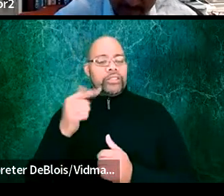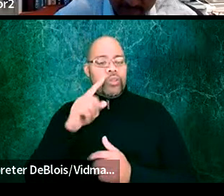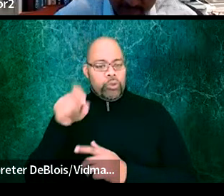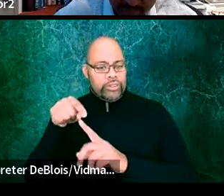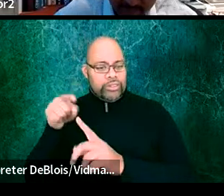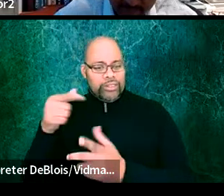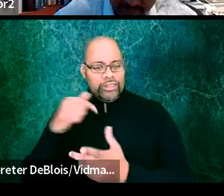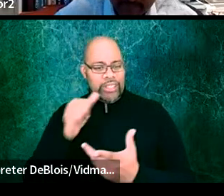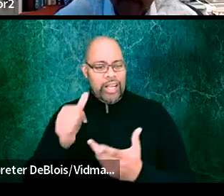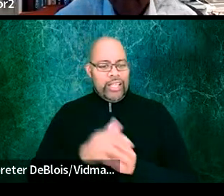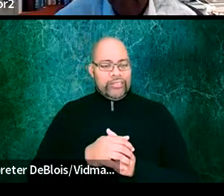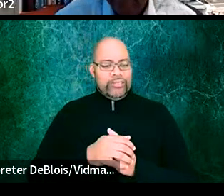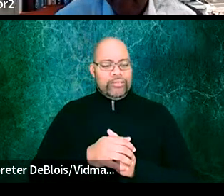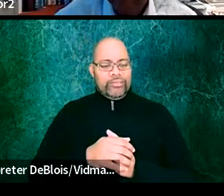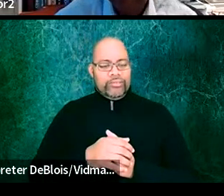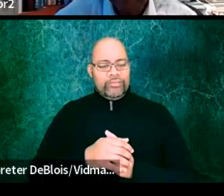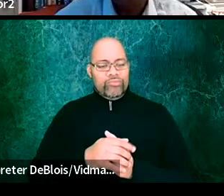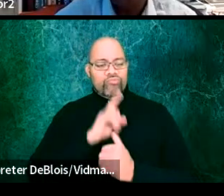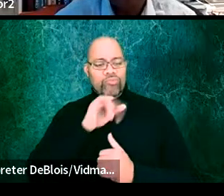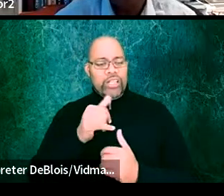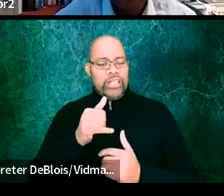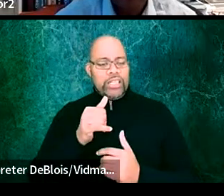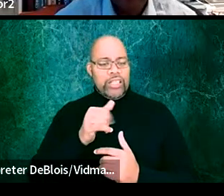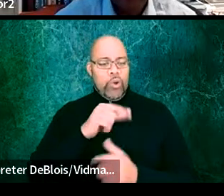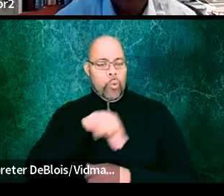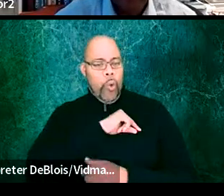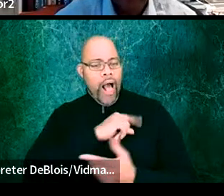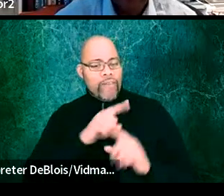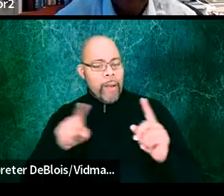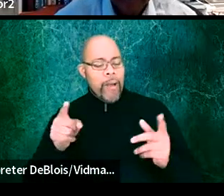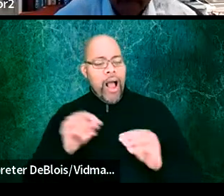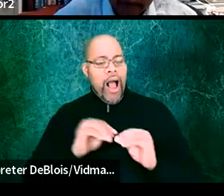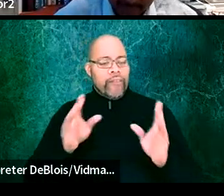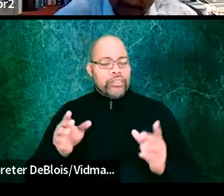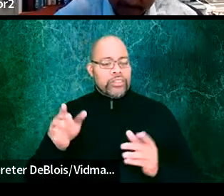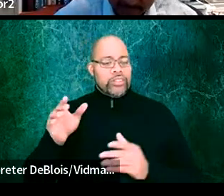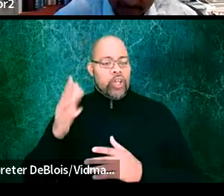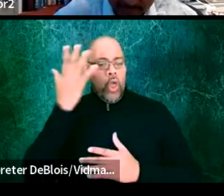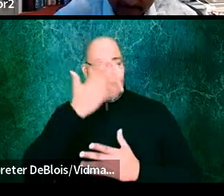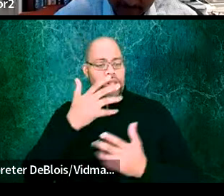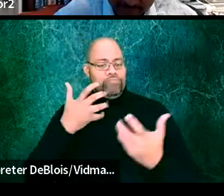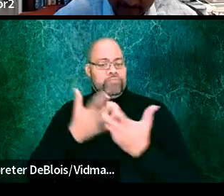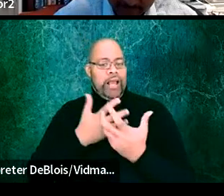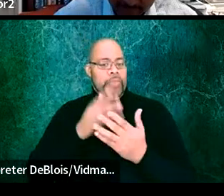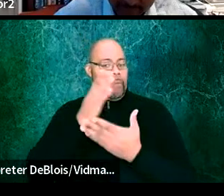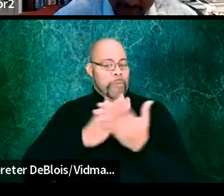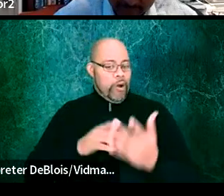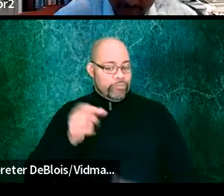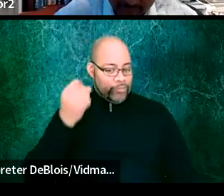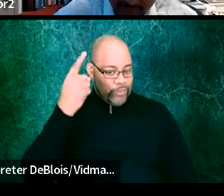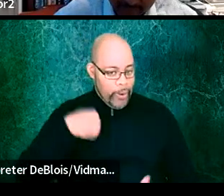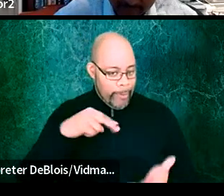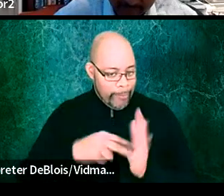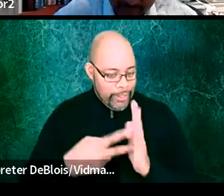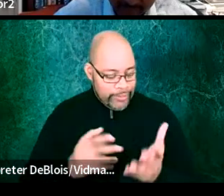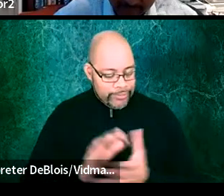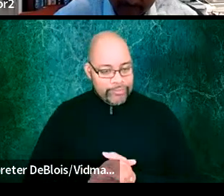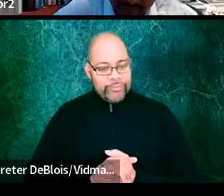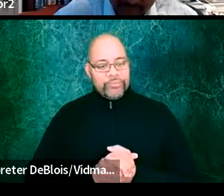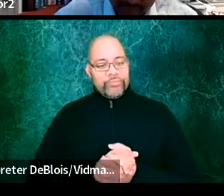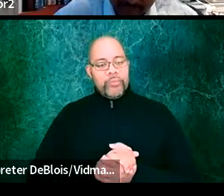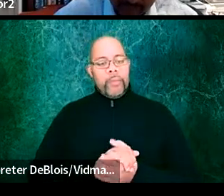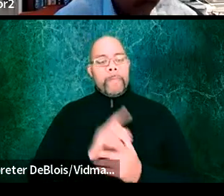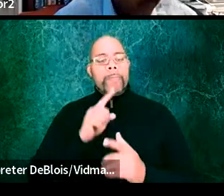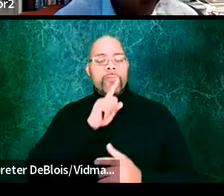question was not really super qualified, but obviously looked the part, if you know what I mean. So it